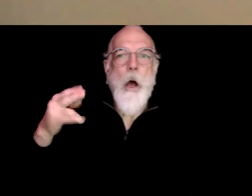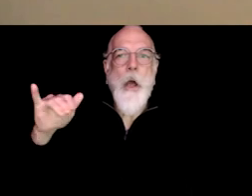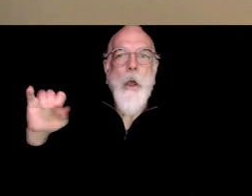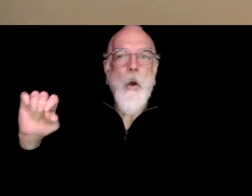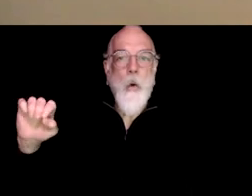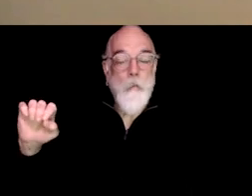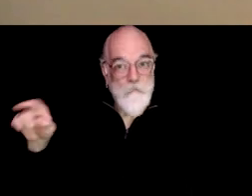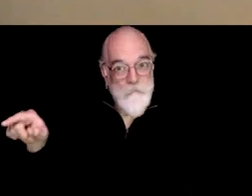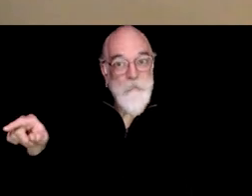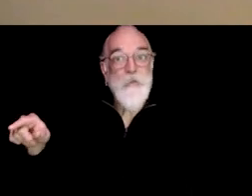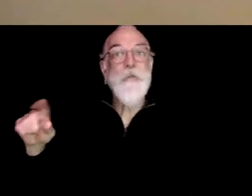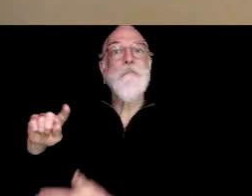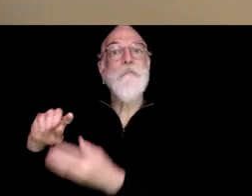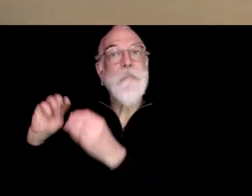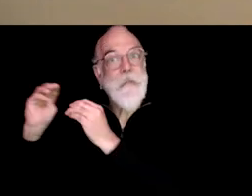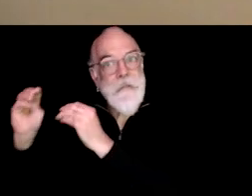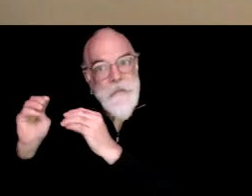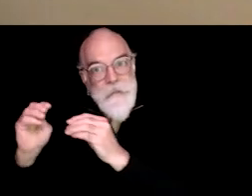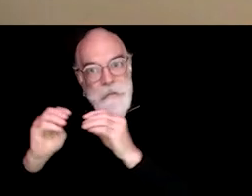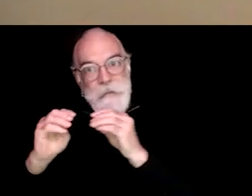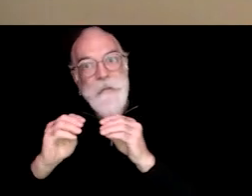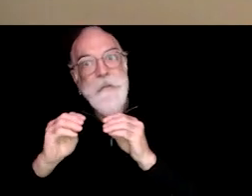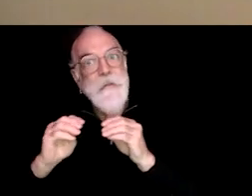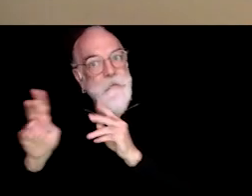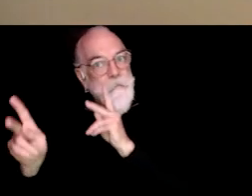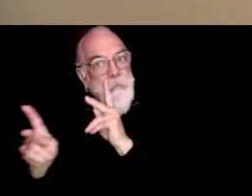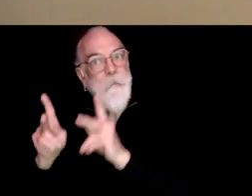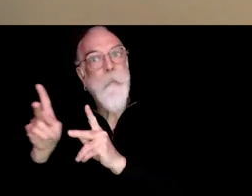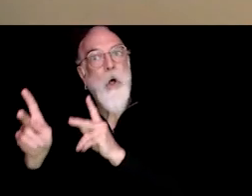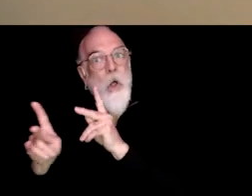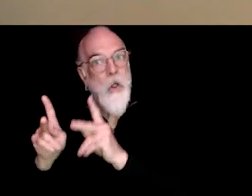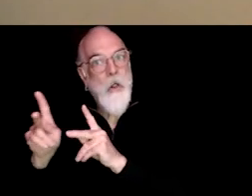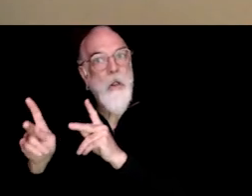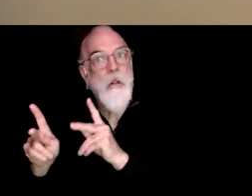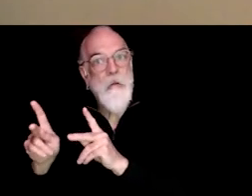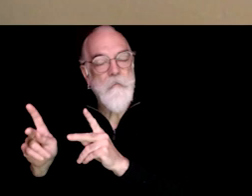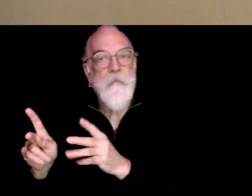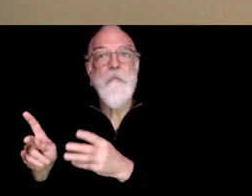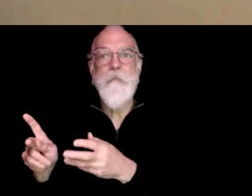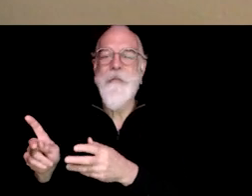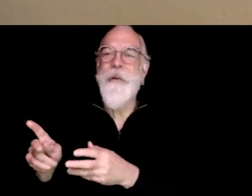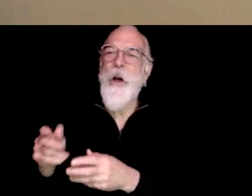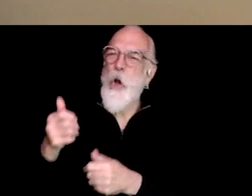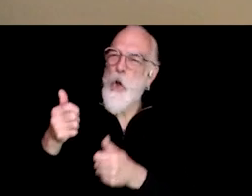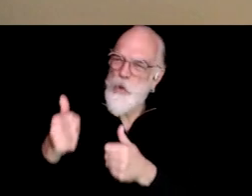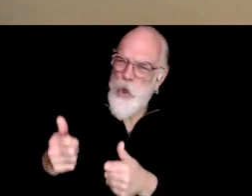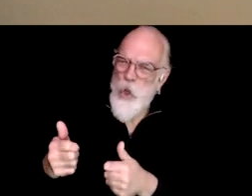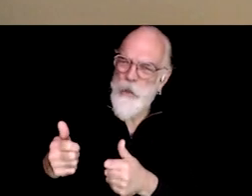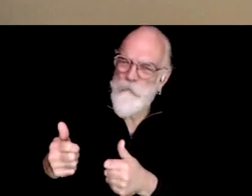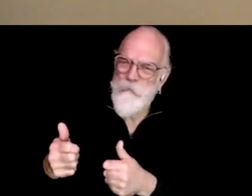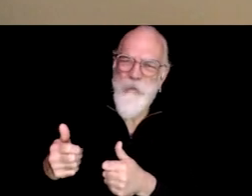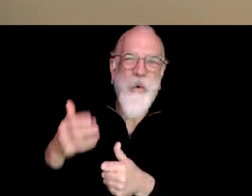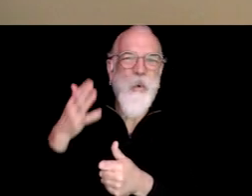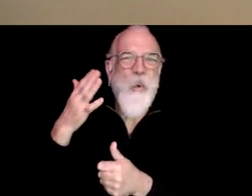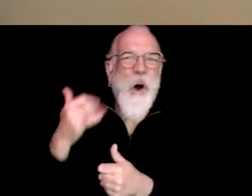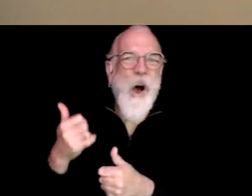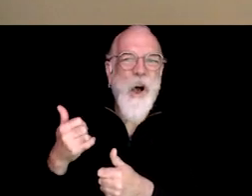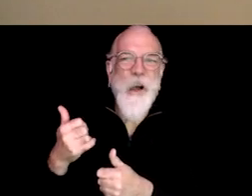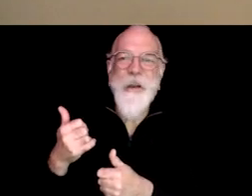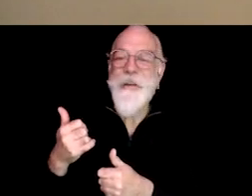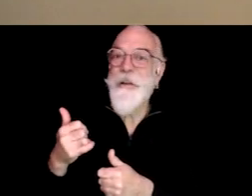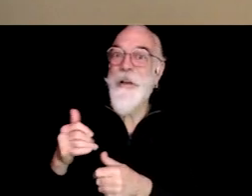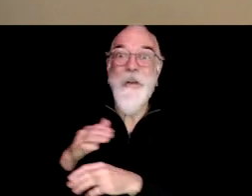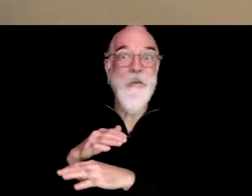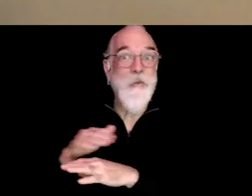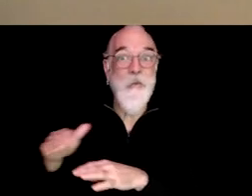became an educational bird, which was good because otherwise she would have been